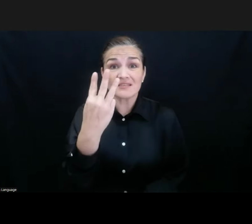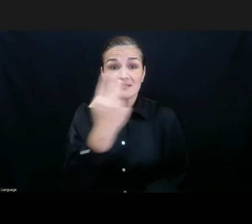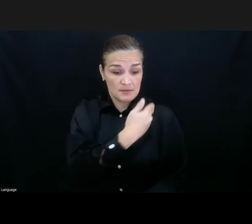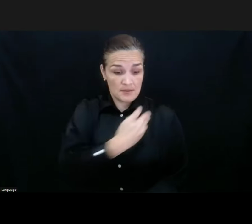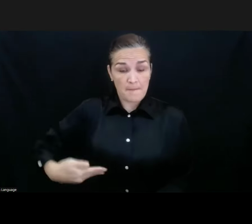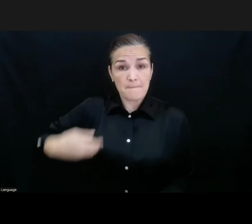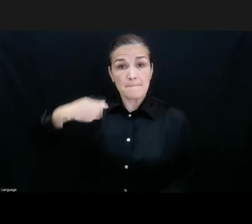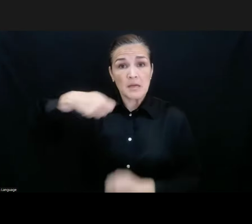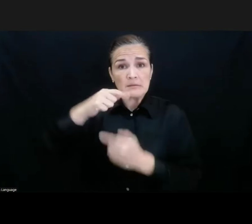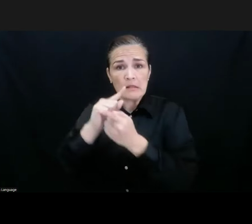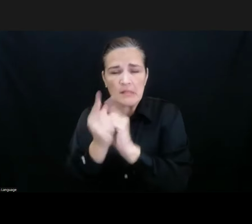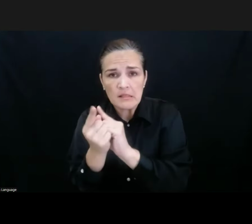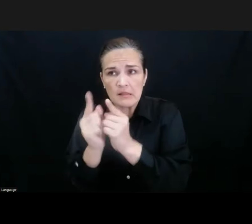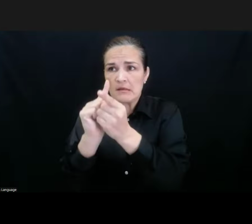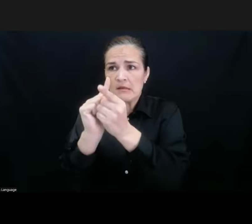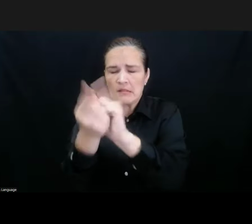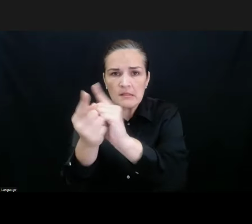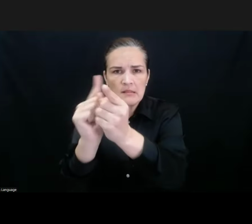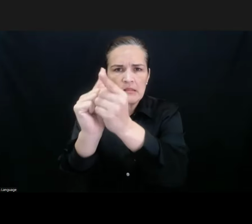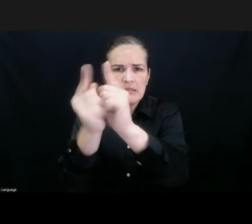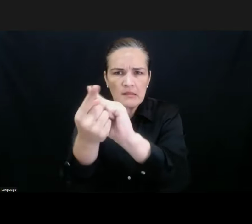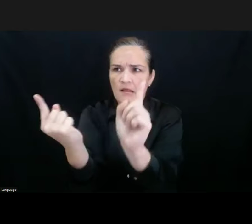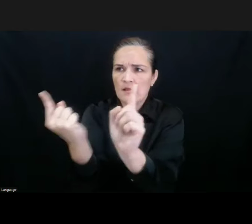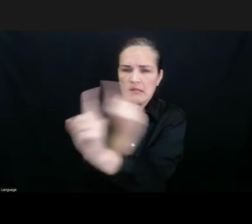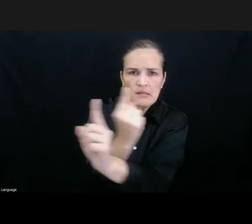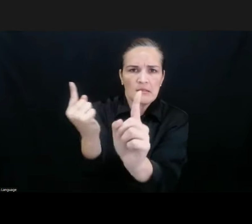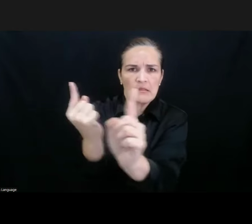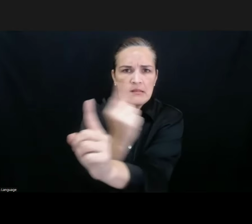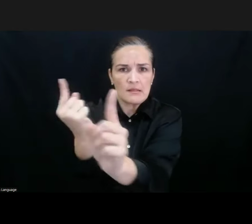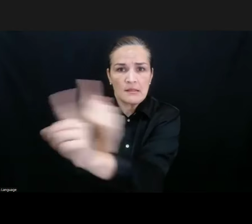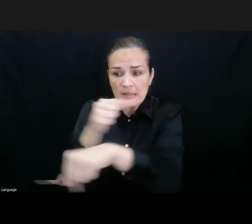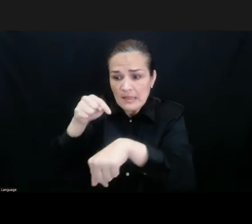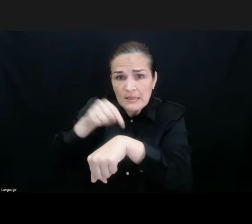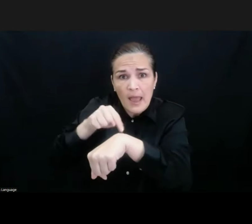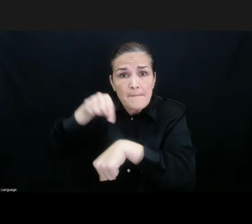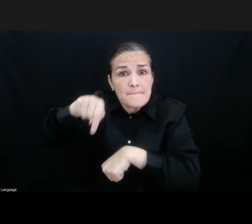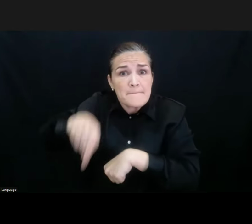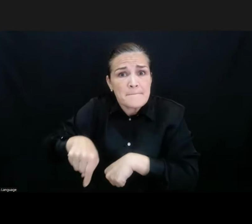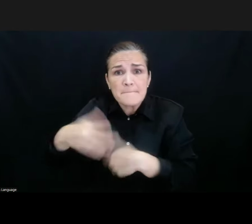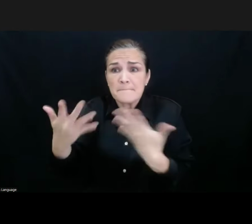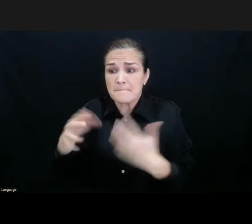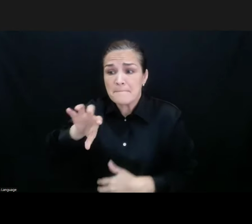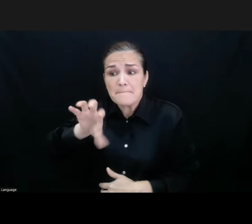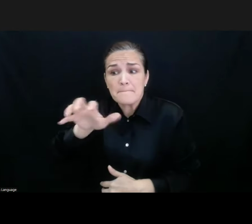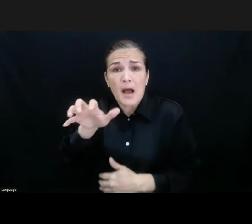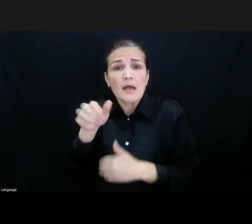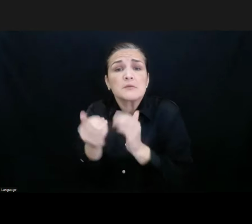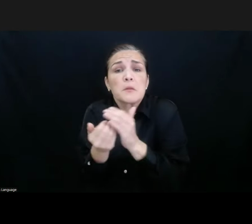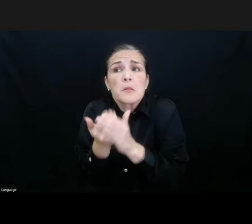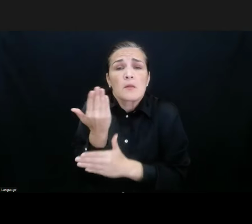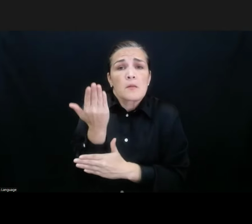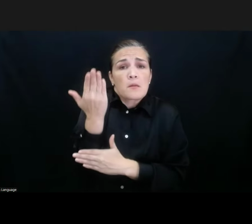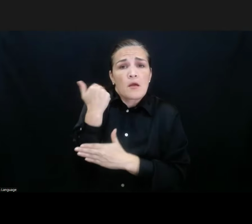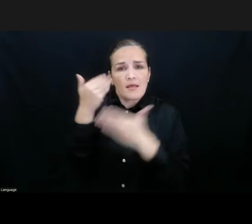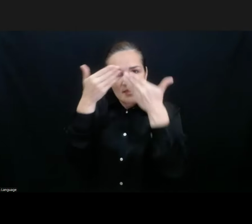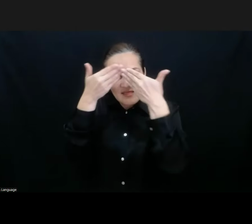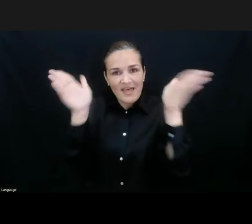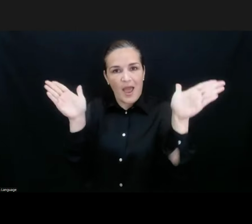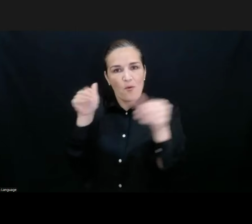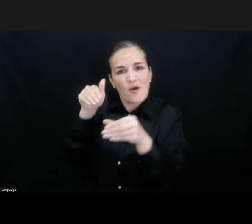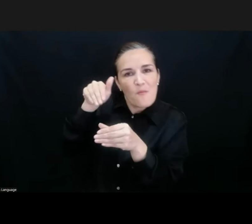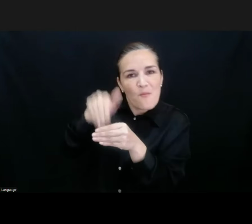transitions. In a small country that is a young democracy that doesn't have a professional public administration, believe